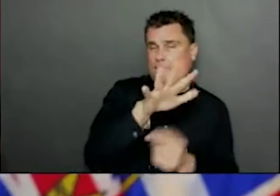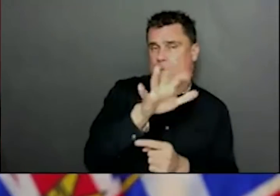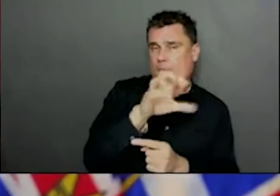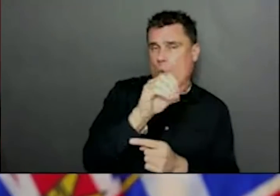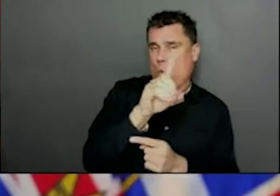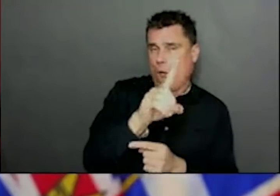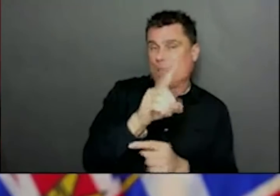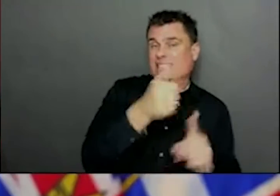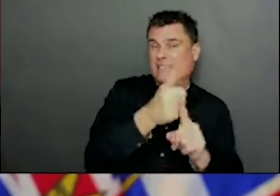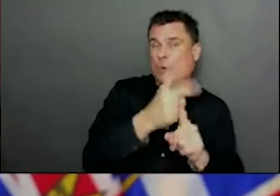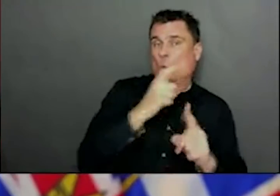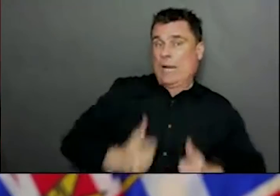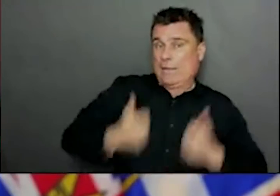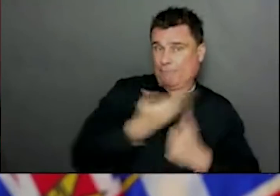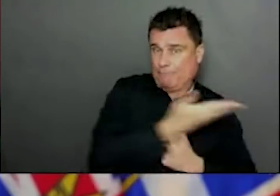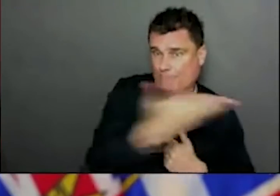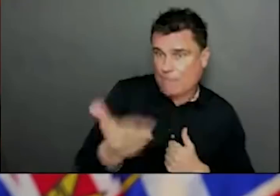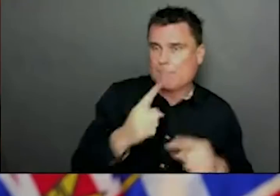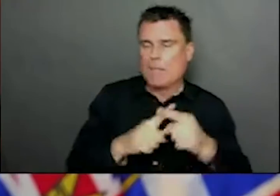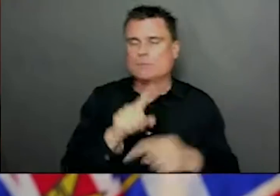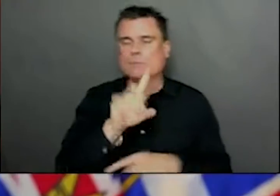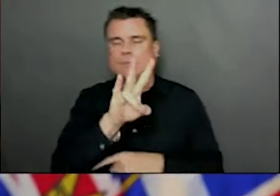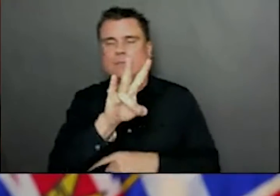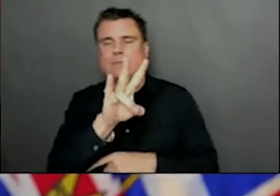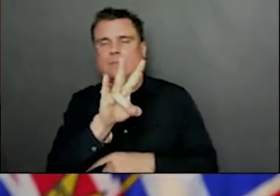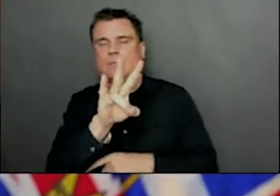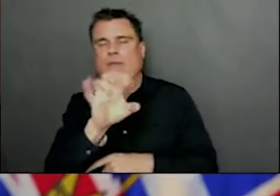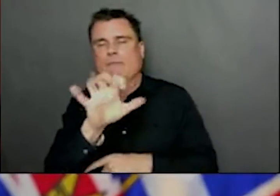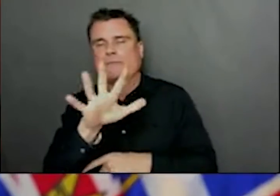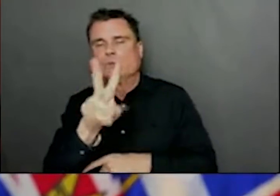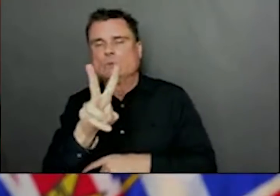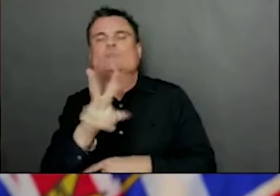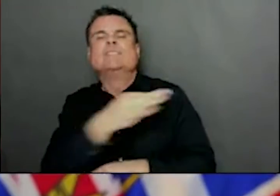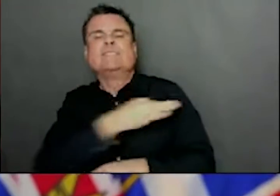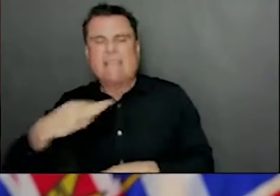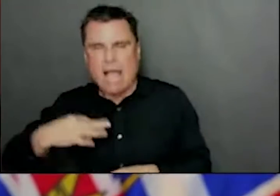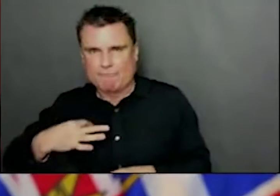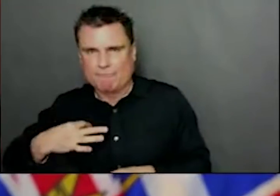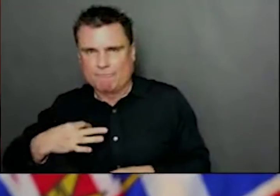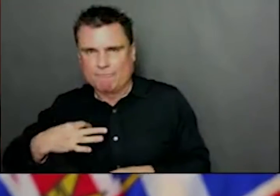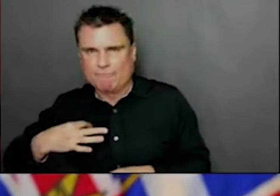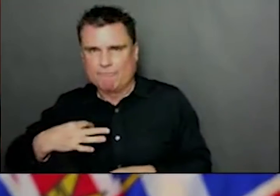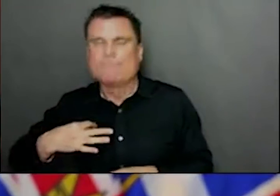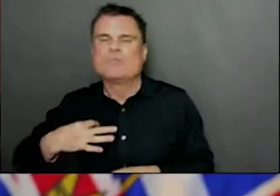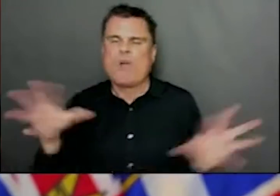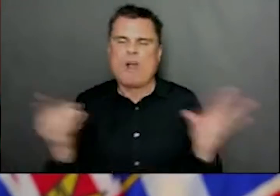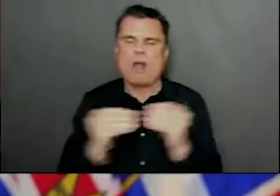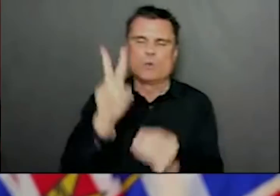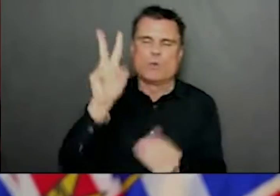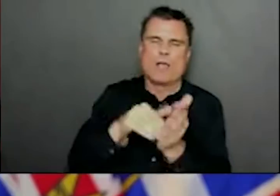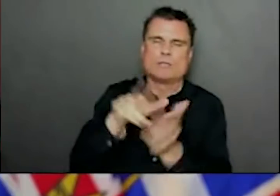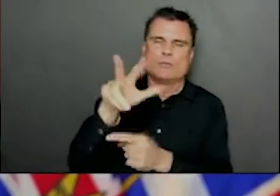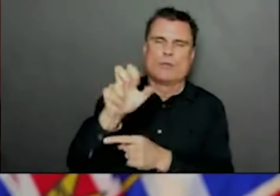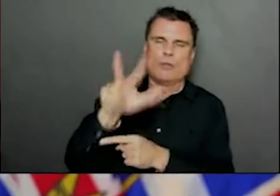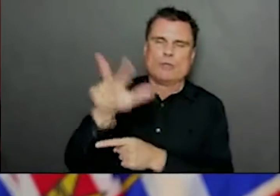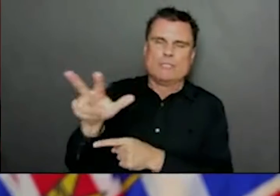Since the start of our immunization program, we've now, as of yesterday, have provided vaccine